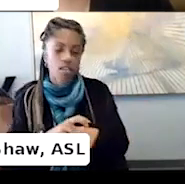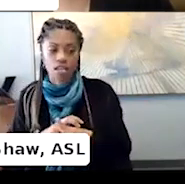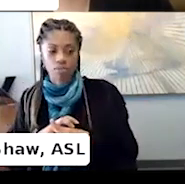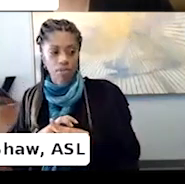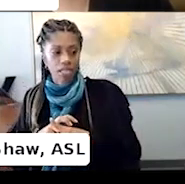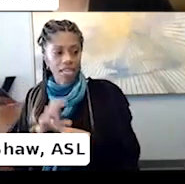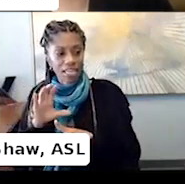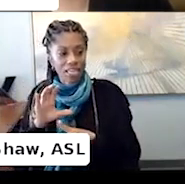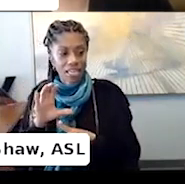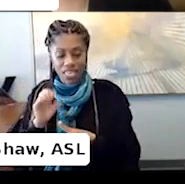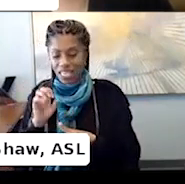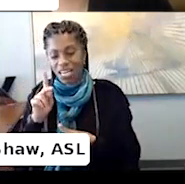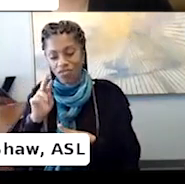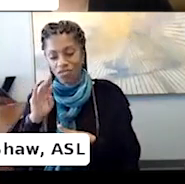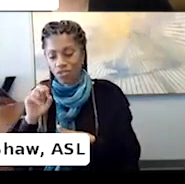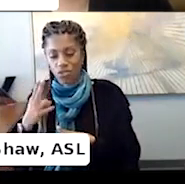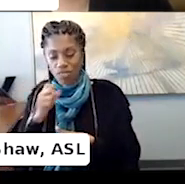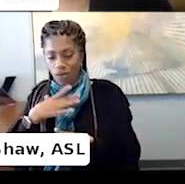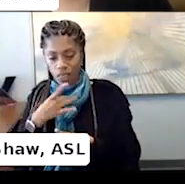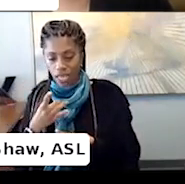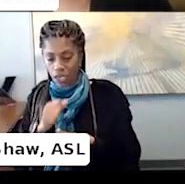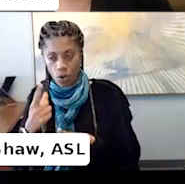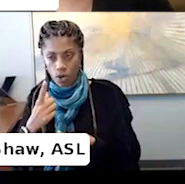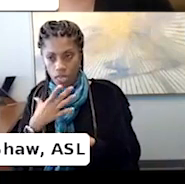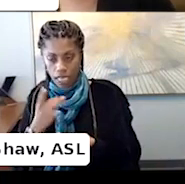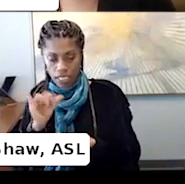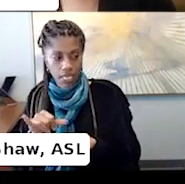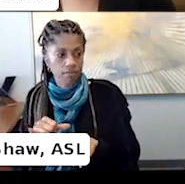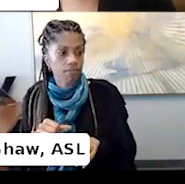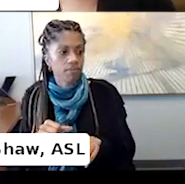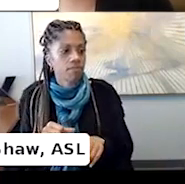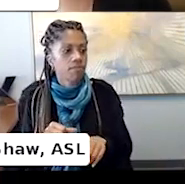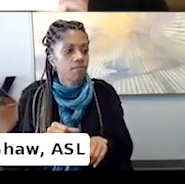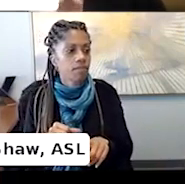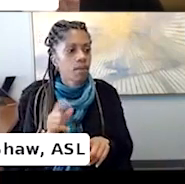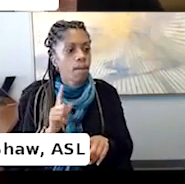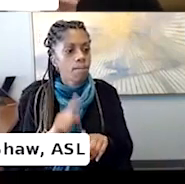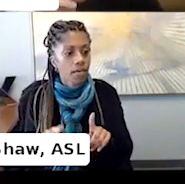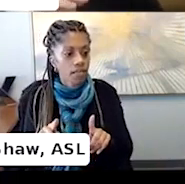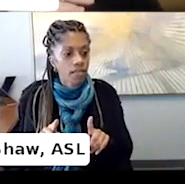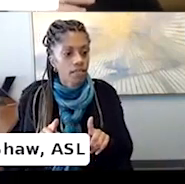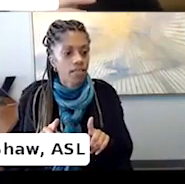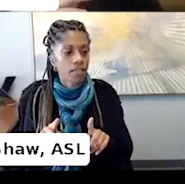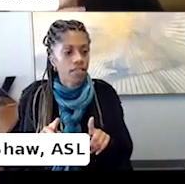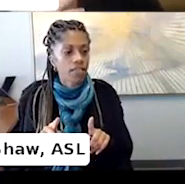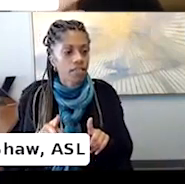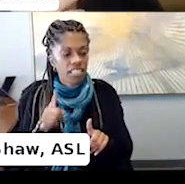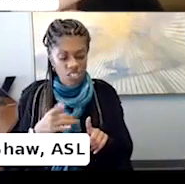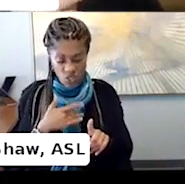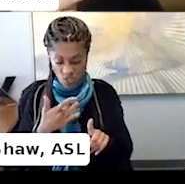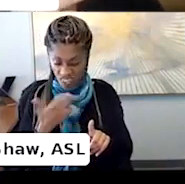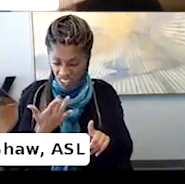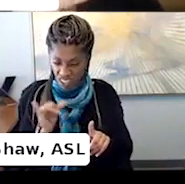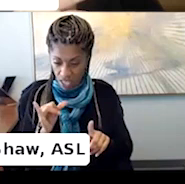hate. Yeah, it really is. Have you ever felt like life is hopeless? When I was a teenager, I was